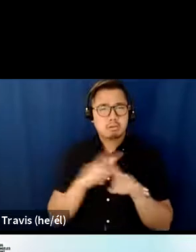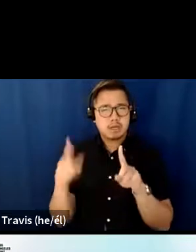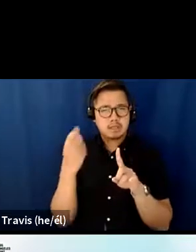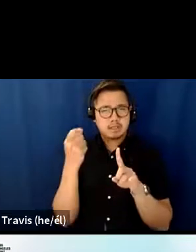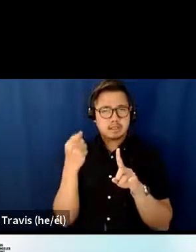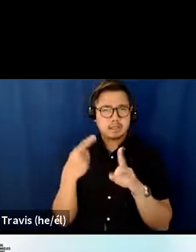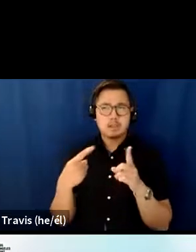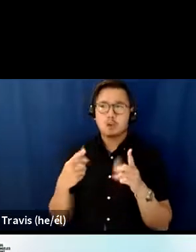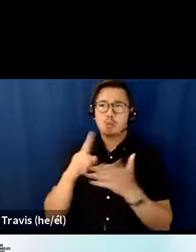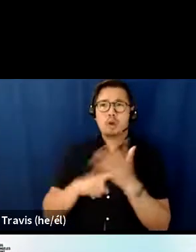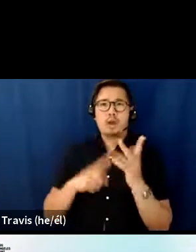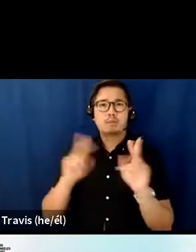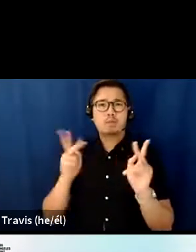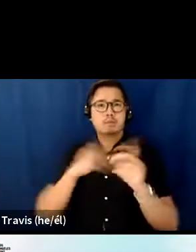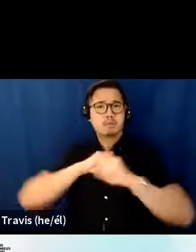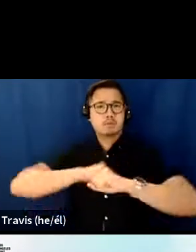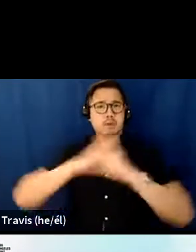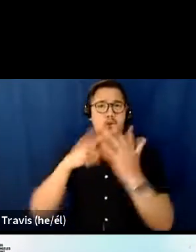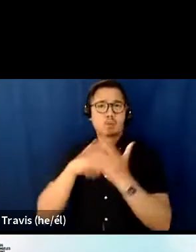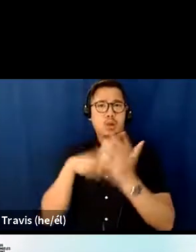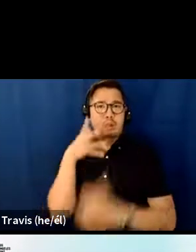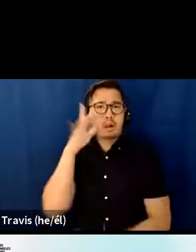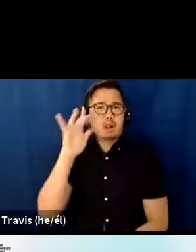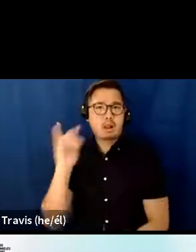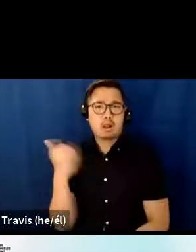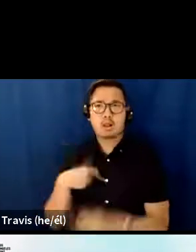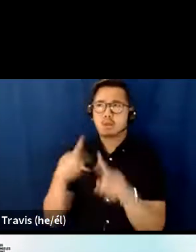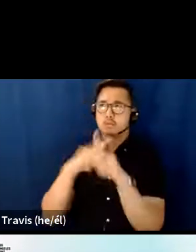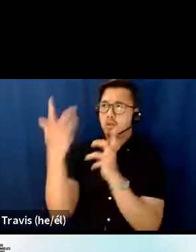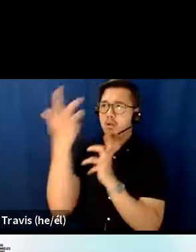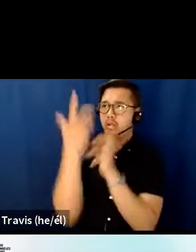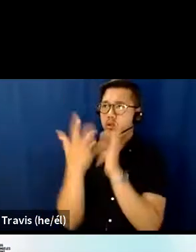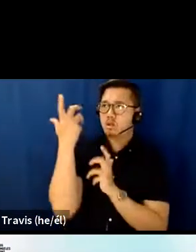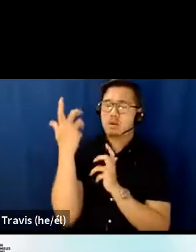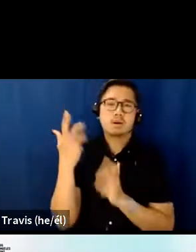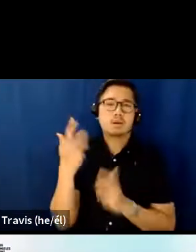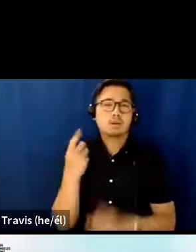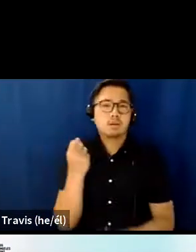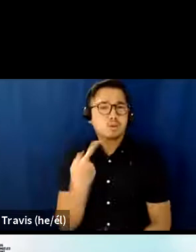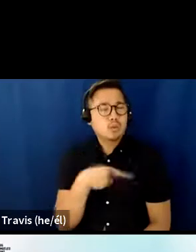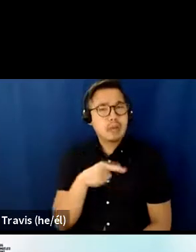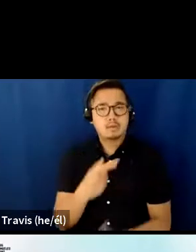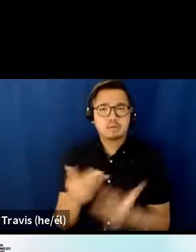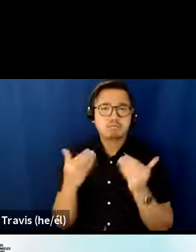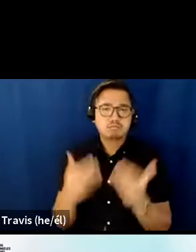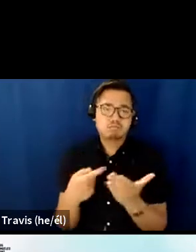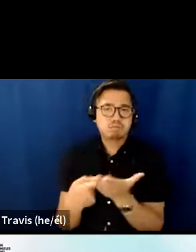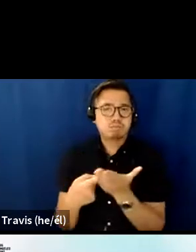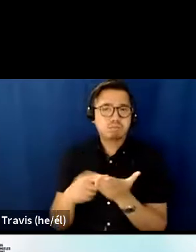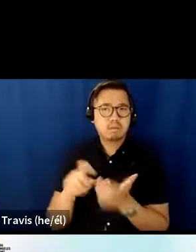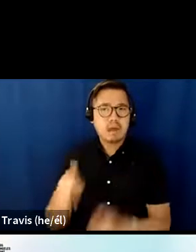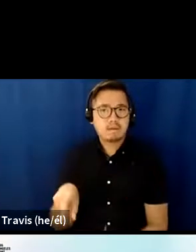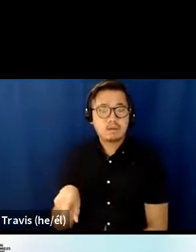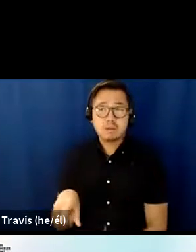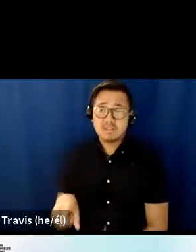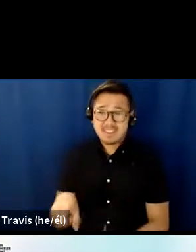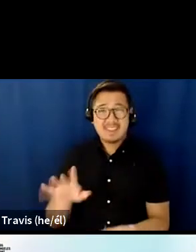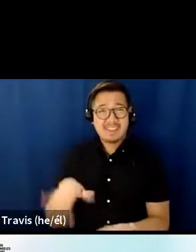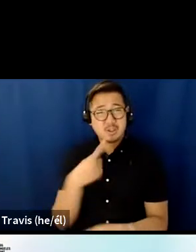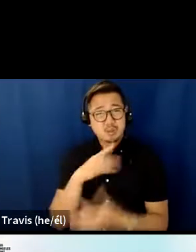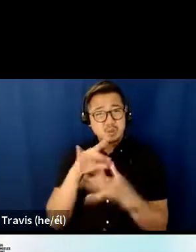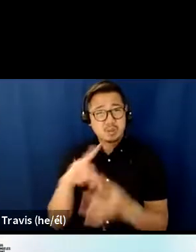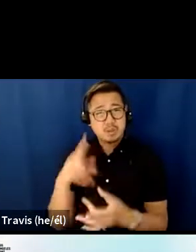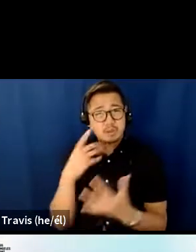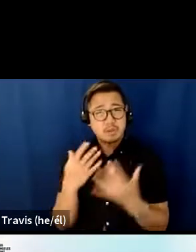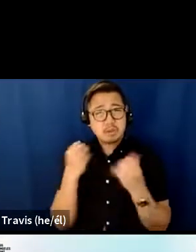parent? So those are the things that we have to address, and we have to get downright serious about it. So that's a part, and that deals with your mental health. That, to me, combines with